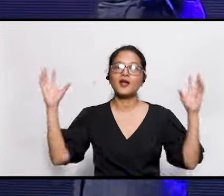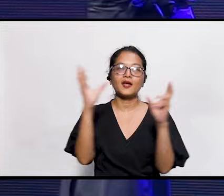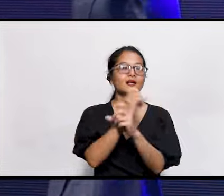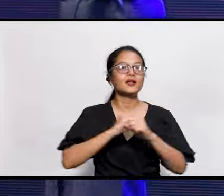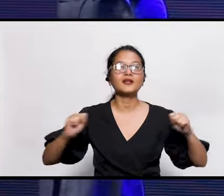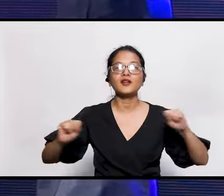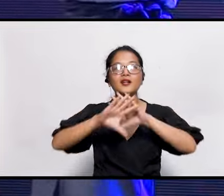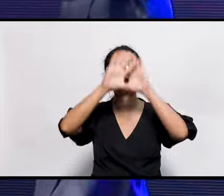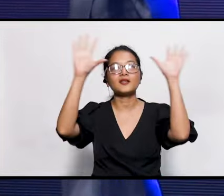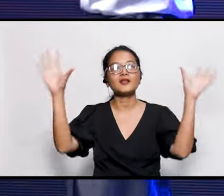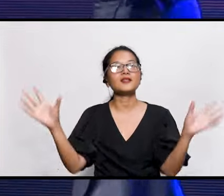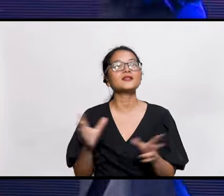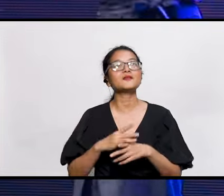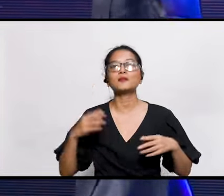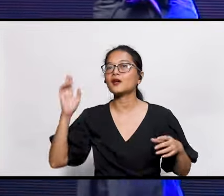diaom